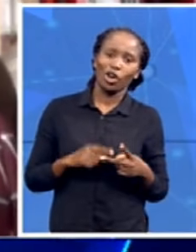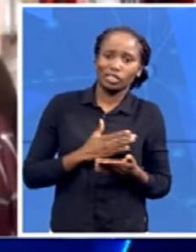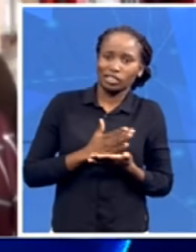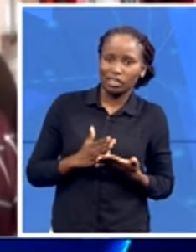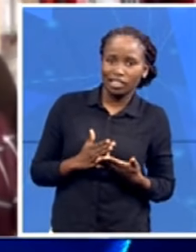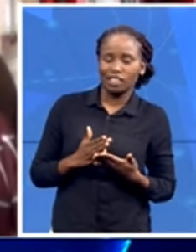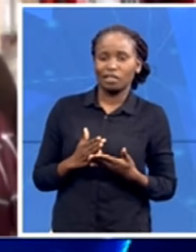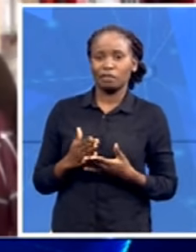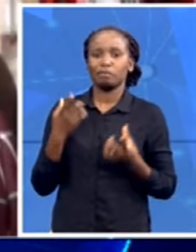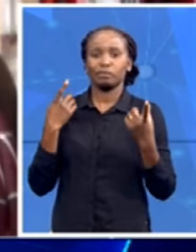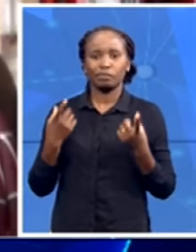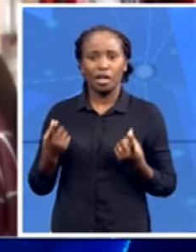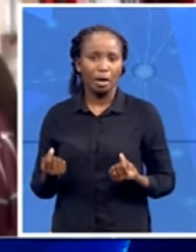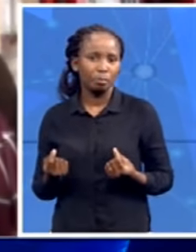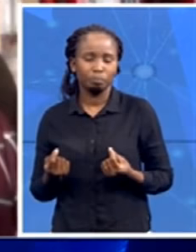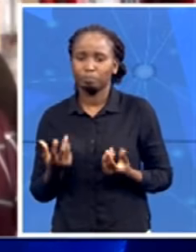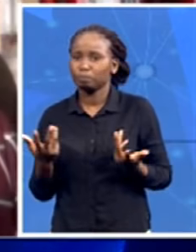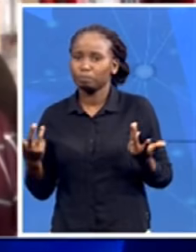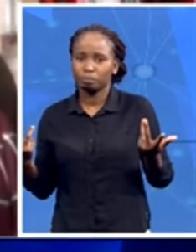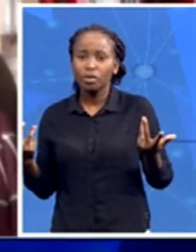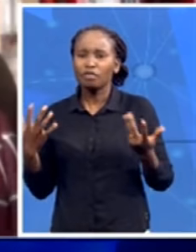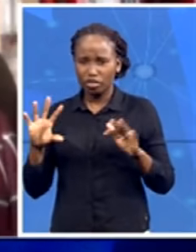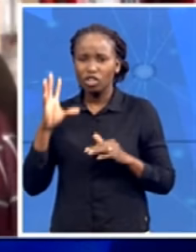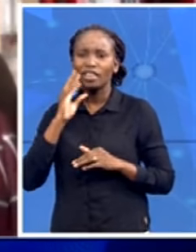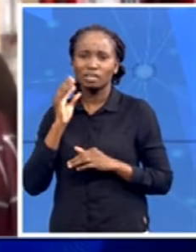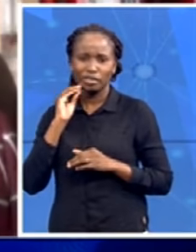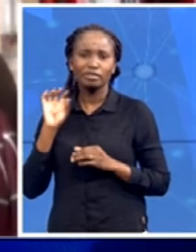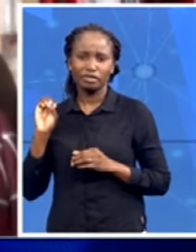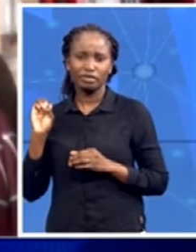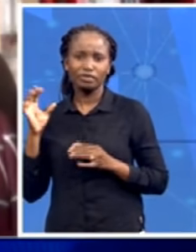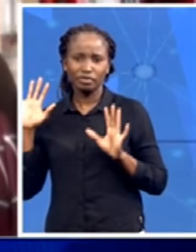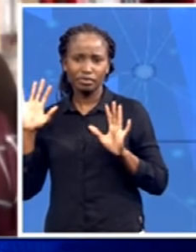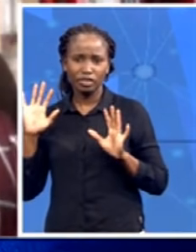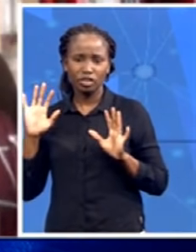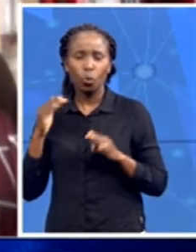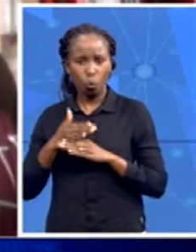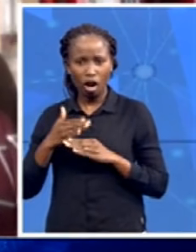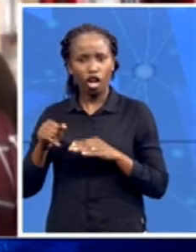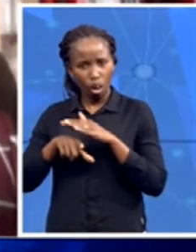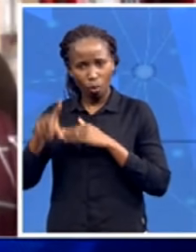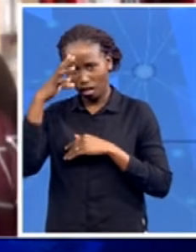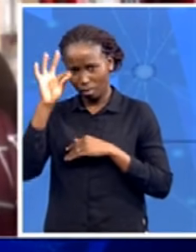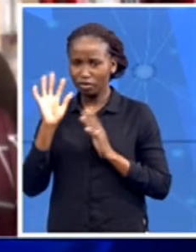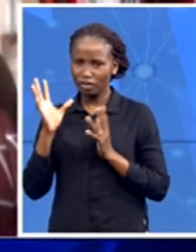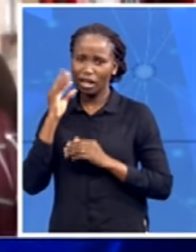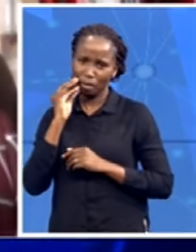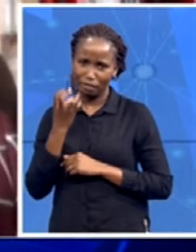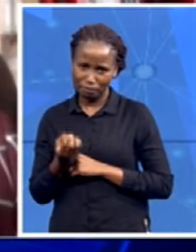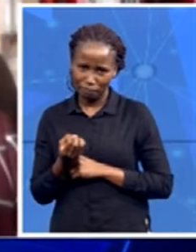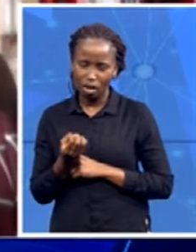have experience in governing at local government level, and they understand the ins and